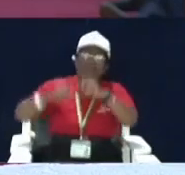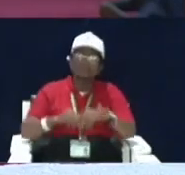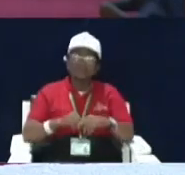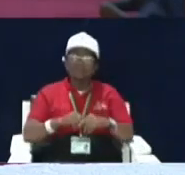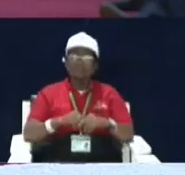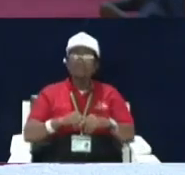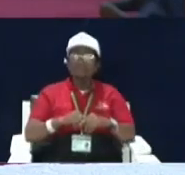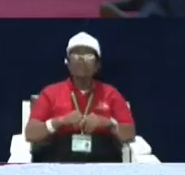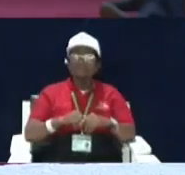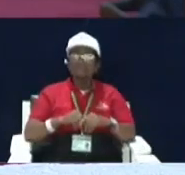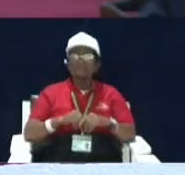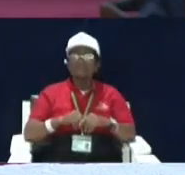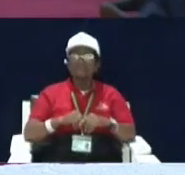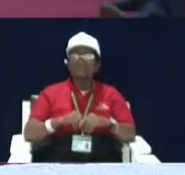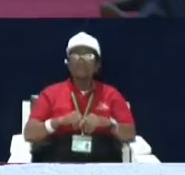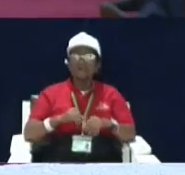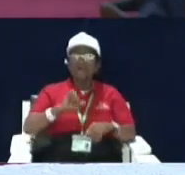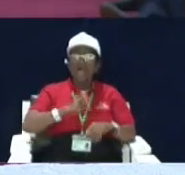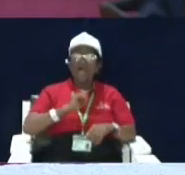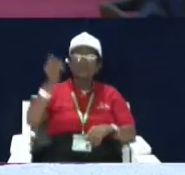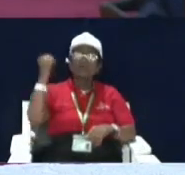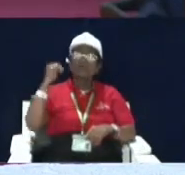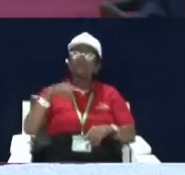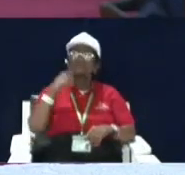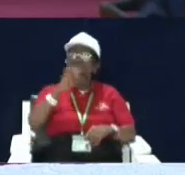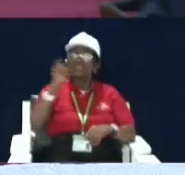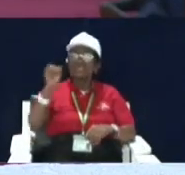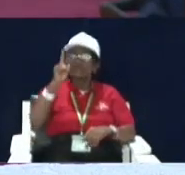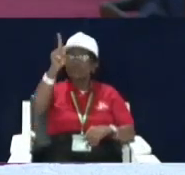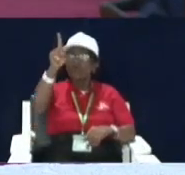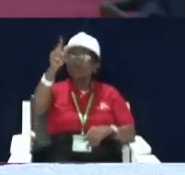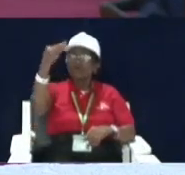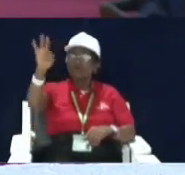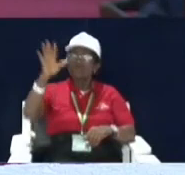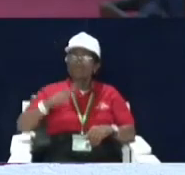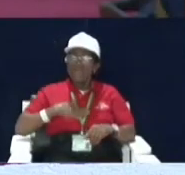I was telling one of my children not too long ago,